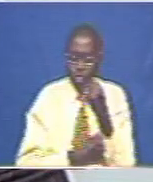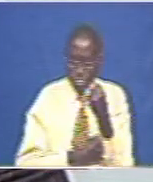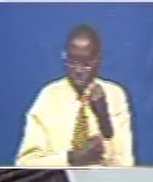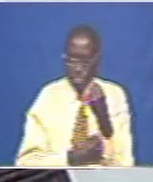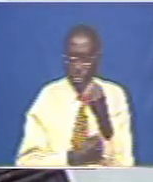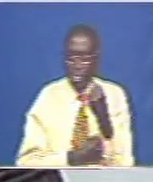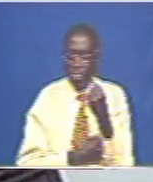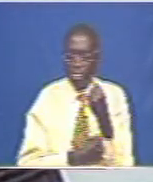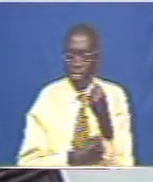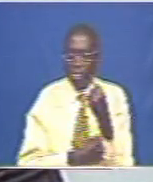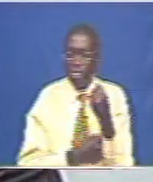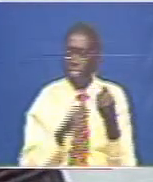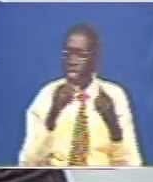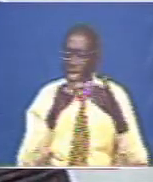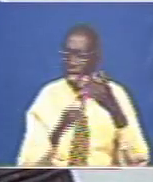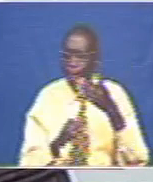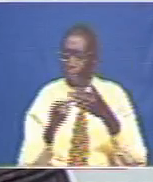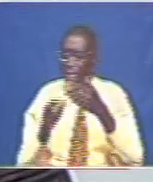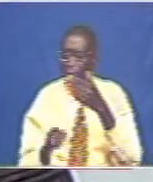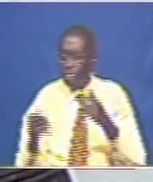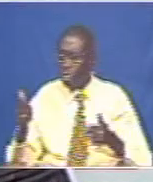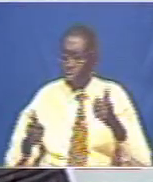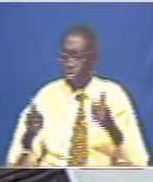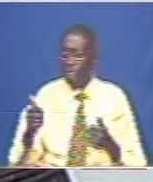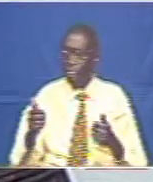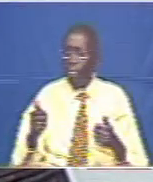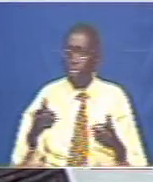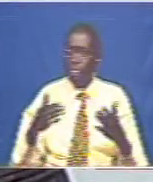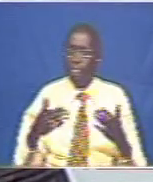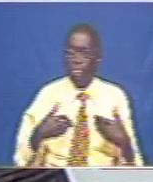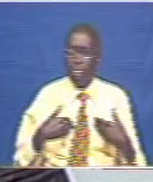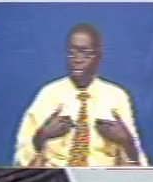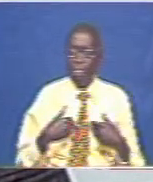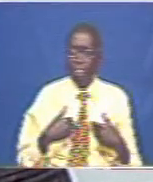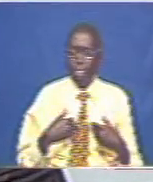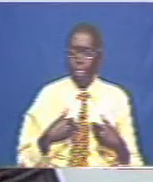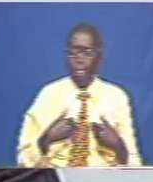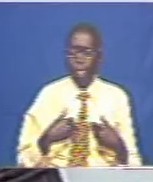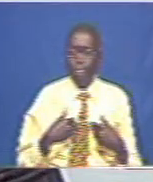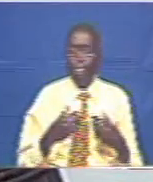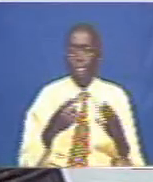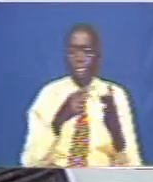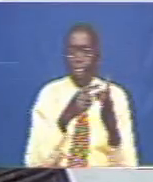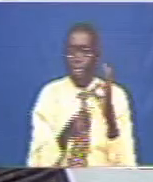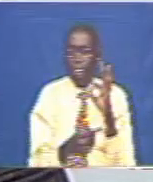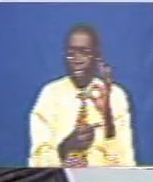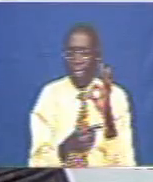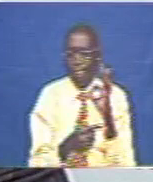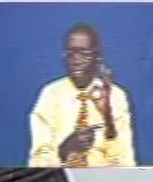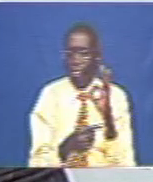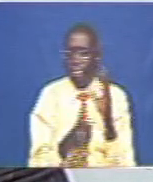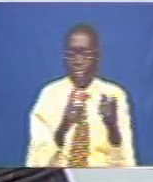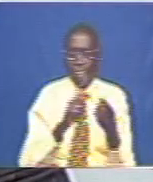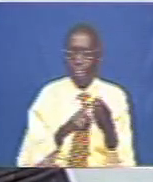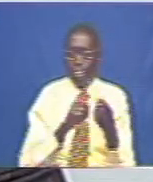Mm-hmm. Which are these gaps? We have gaps in three areas. Mm.